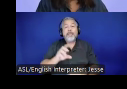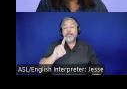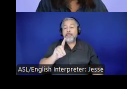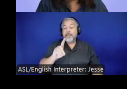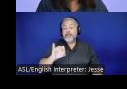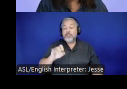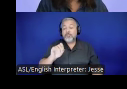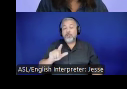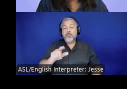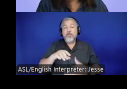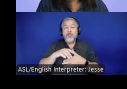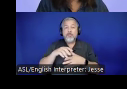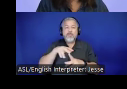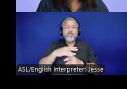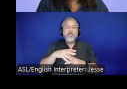technology accessible.